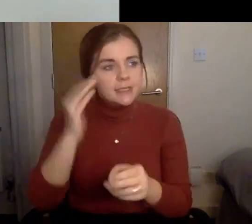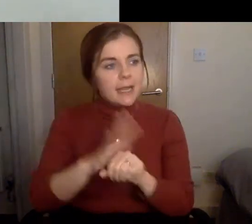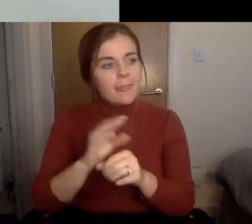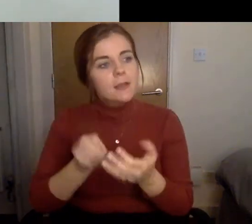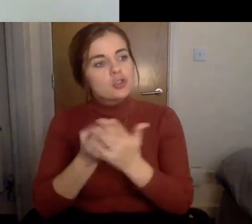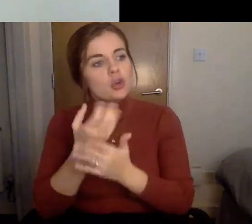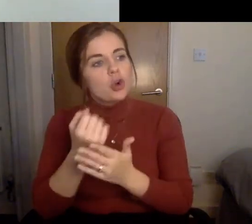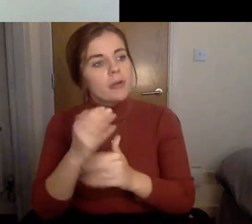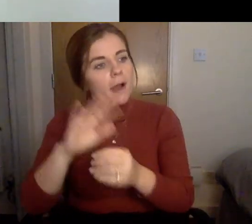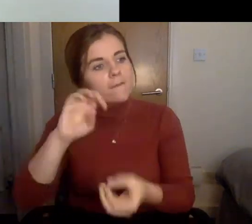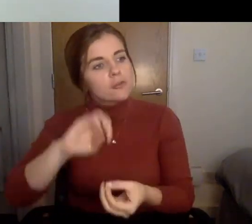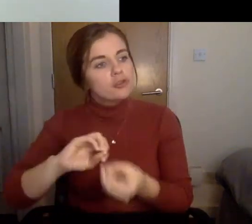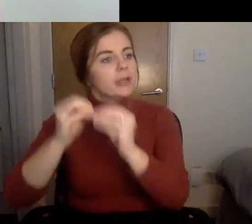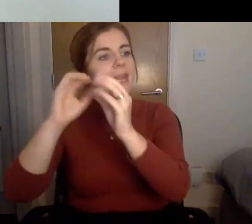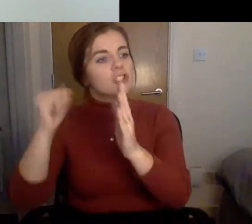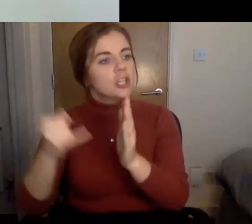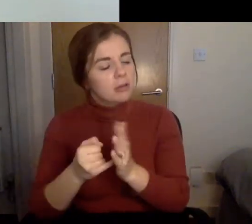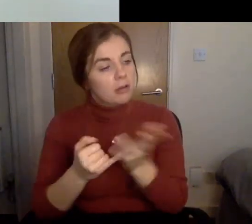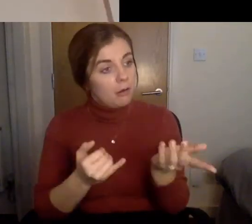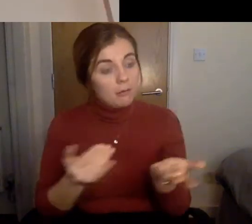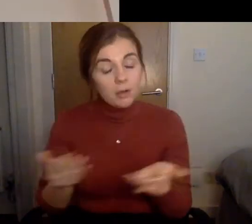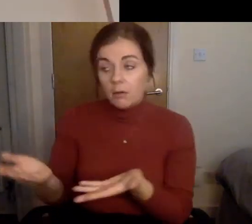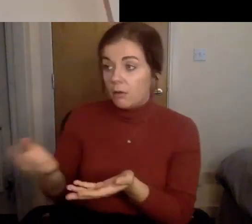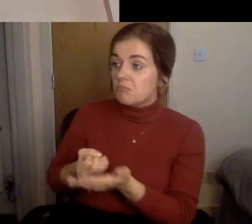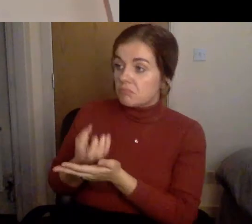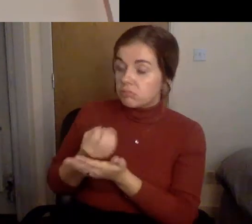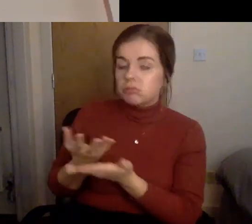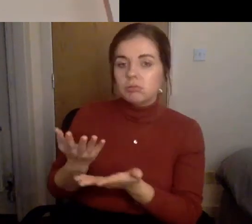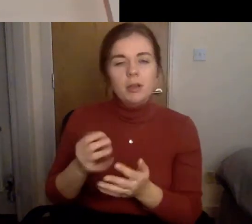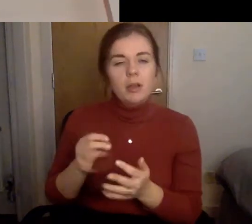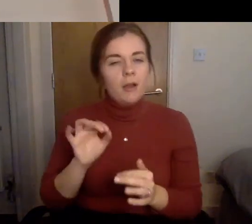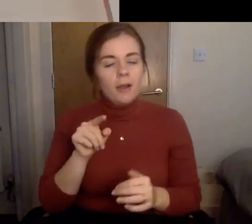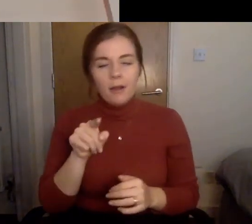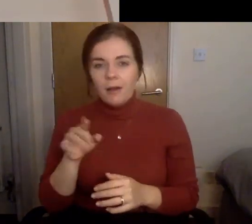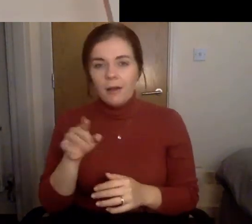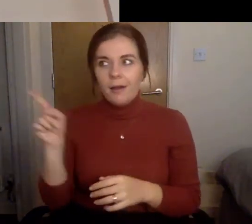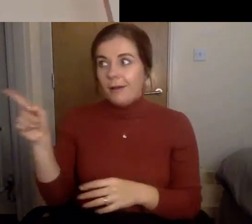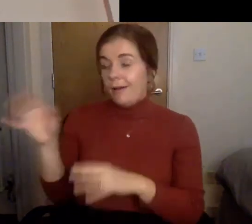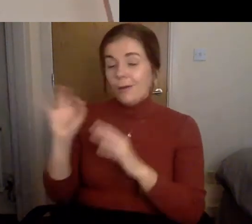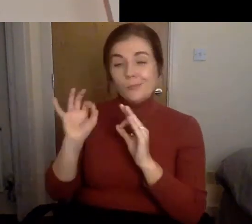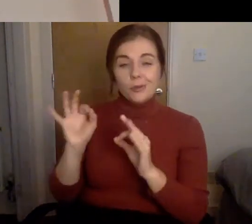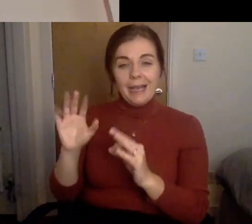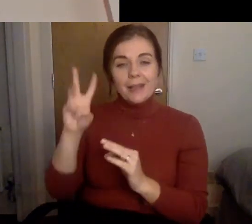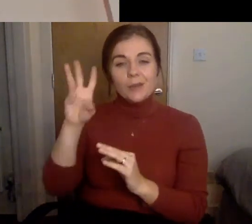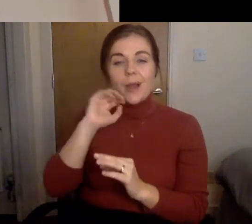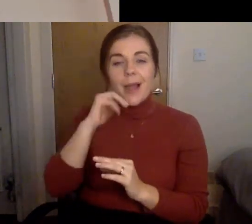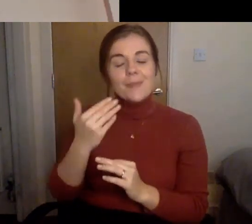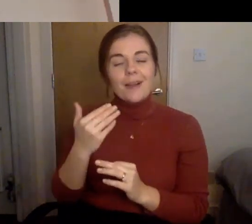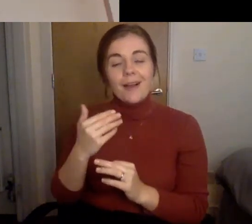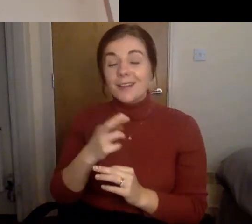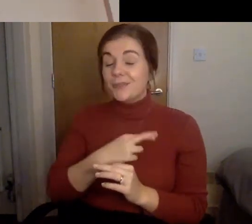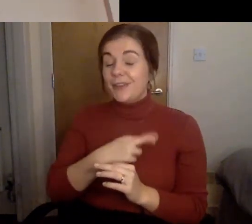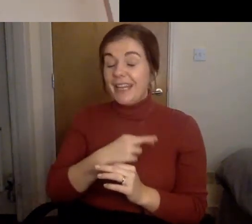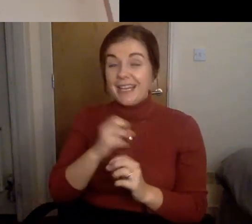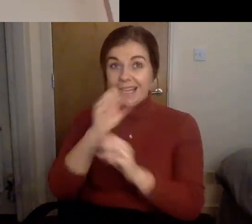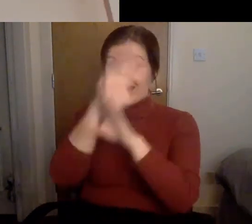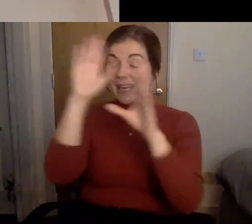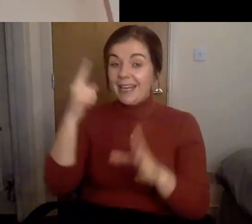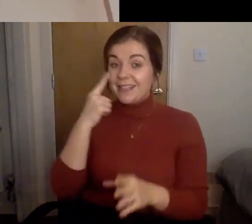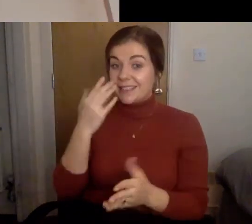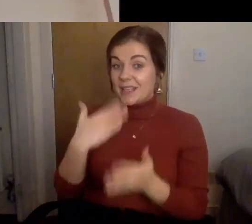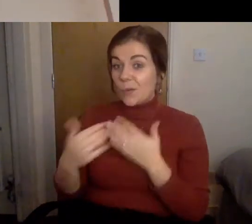And yeah, that's brilliant. Though. You see, but I think what's really coming across massively here, Elaine, though, is